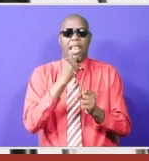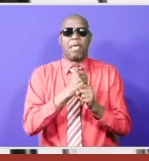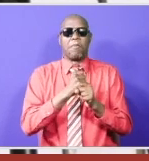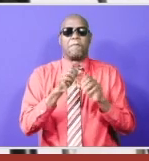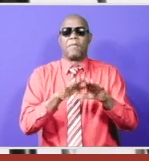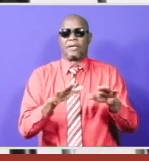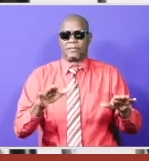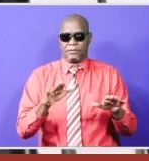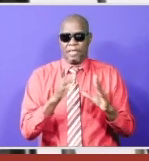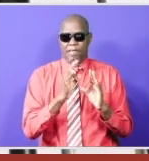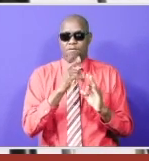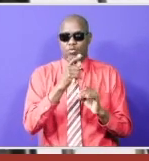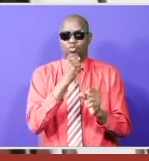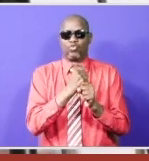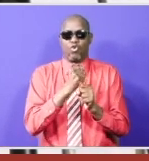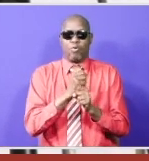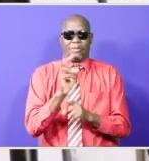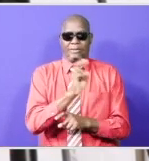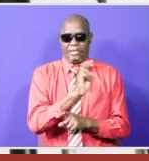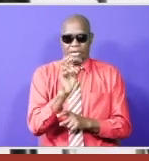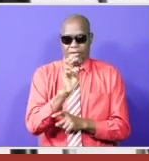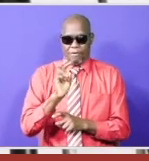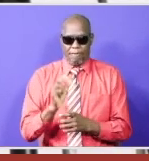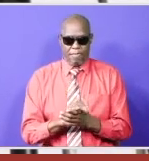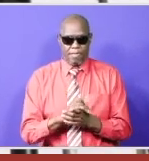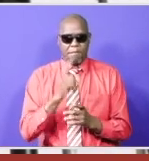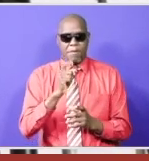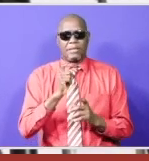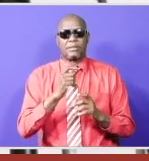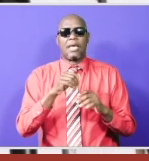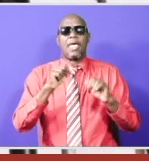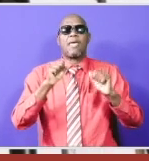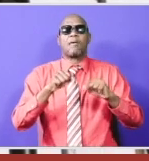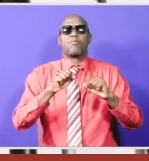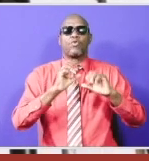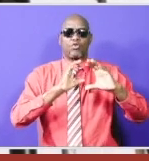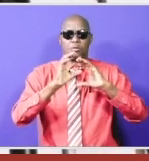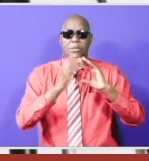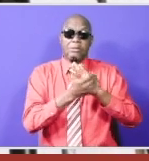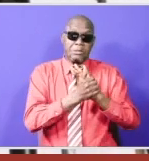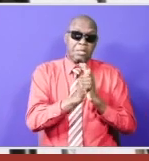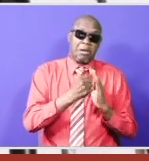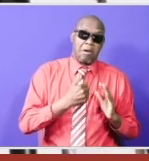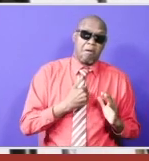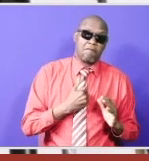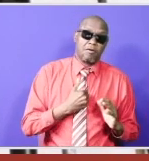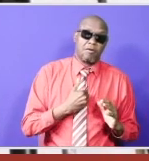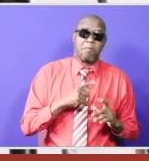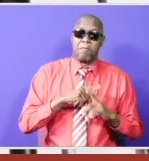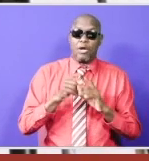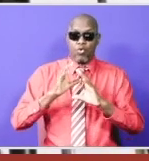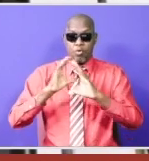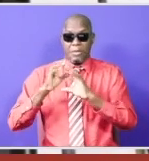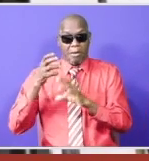job seeker, you must be able to communicate. You might have the skills. If you are not able to